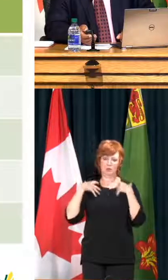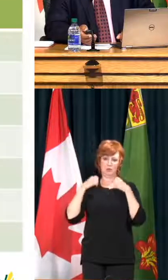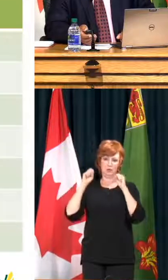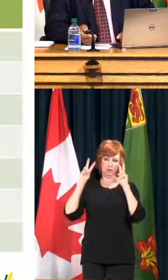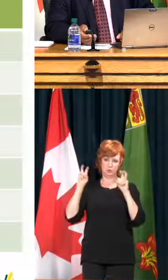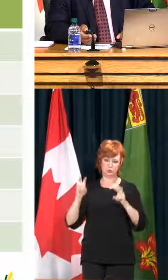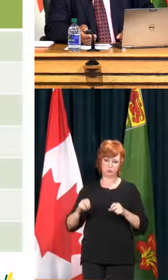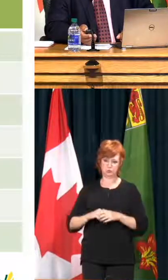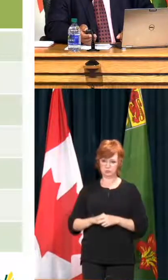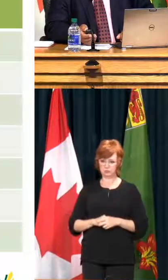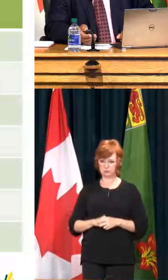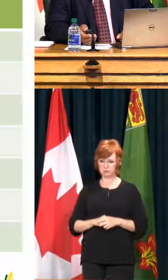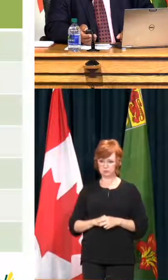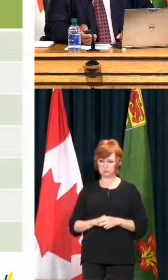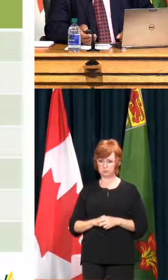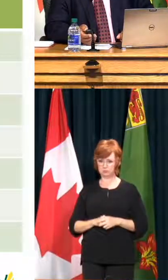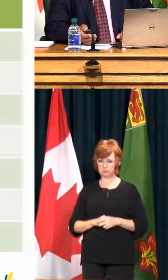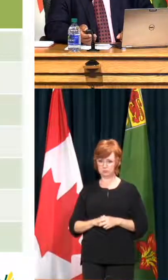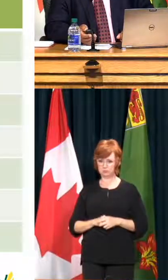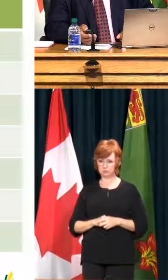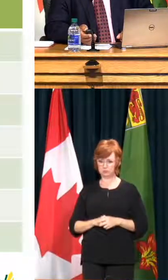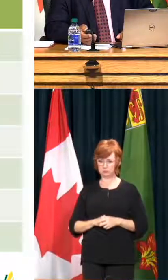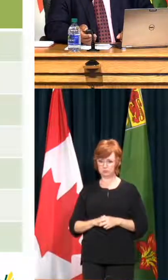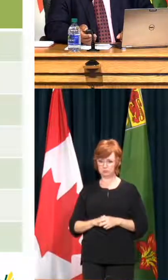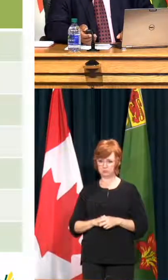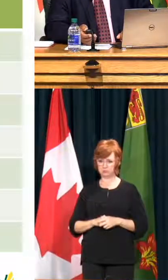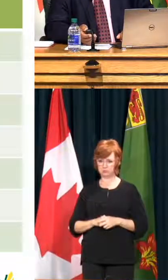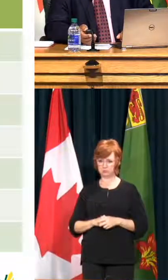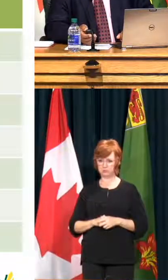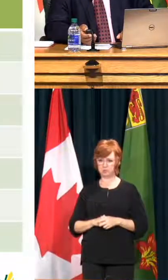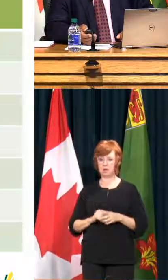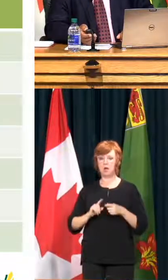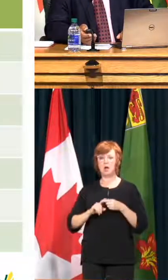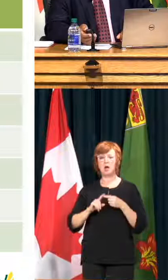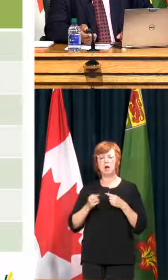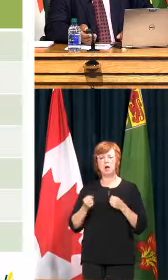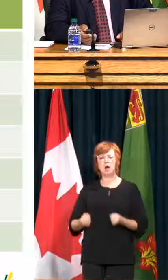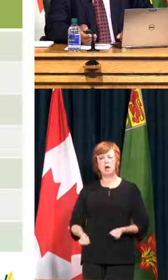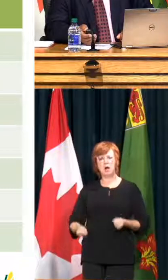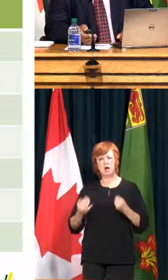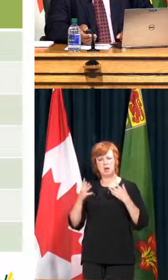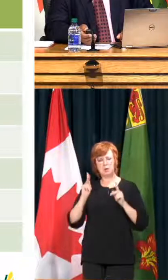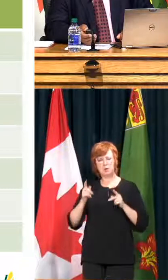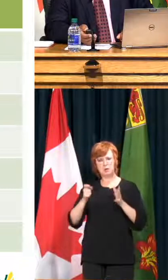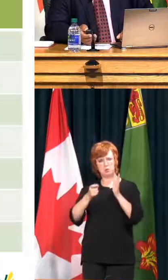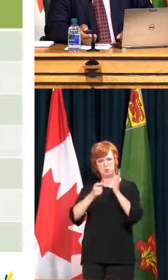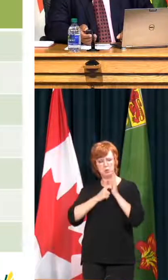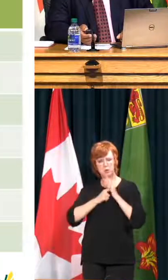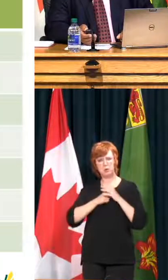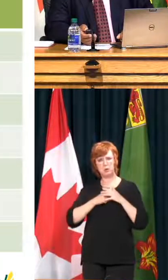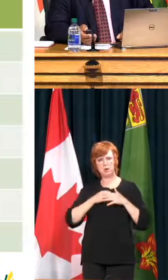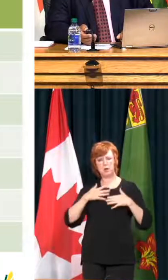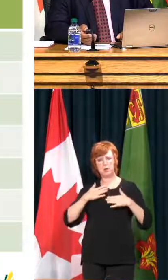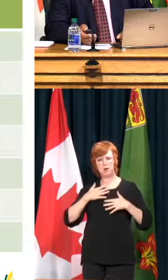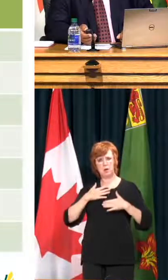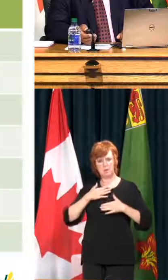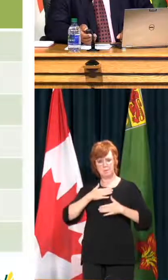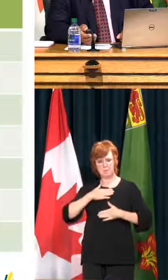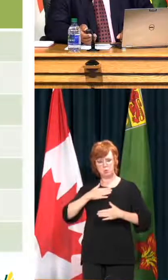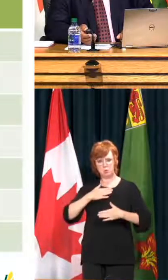In terms of intubation and ventilation, again, while it's more common the older you are, but certainly we've seen